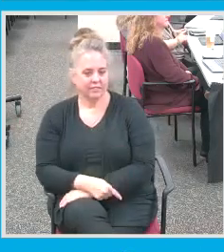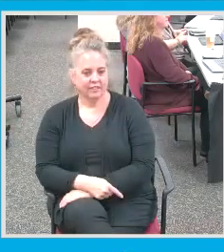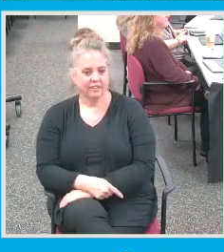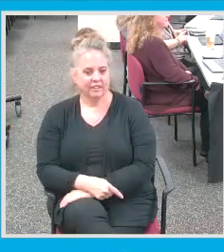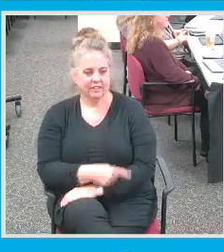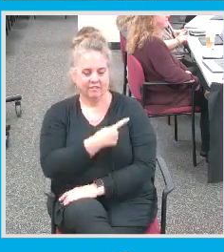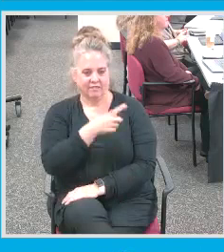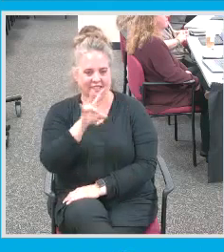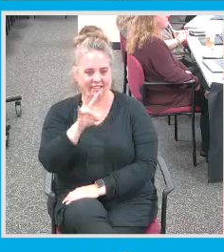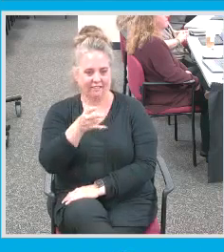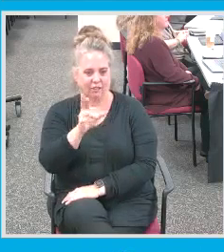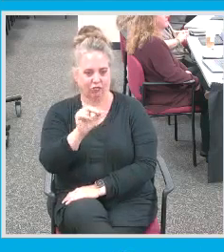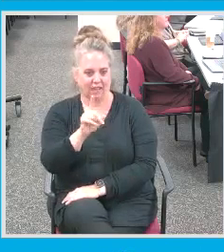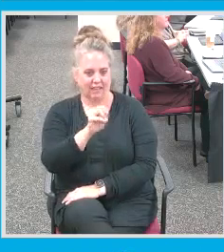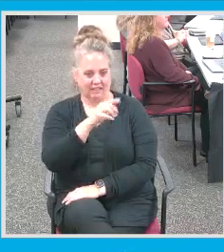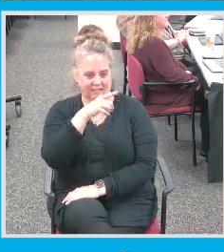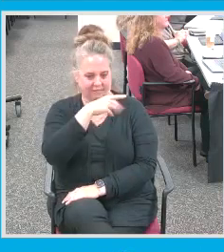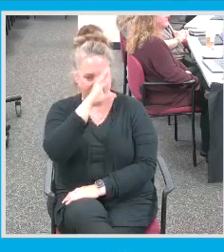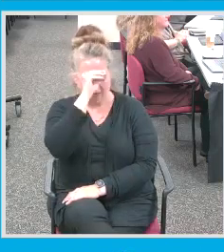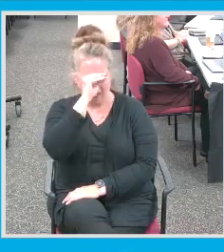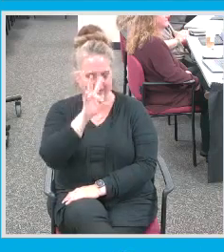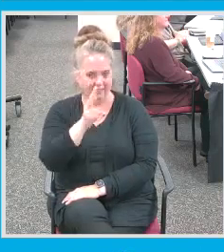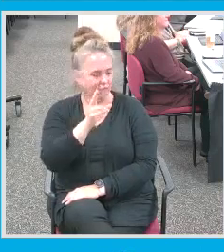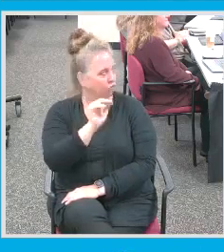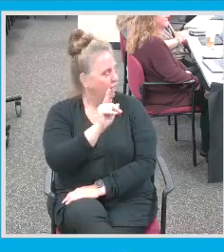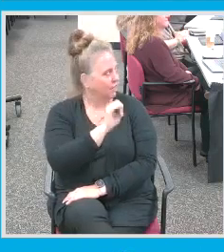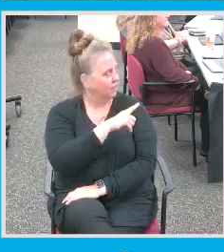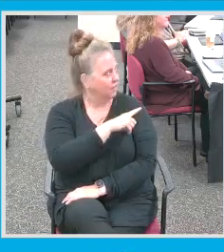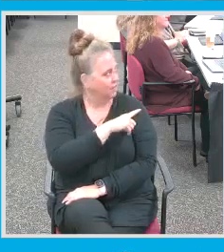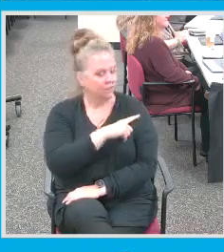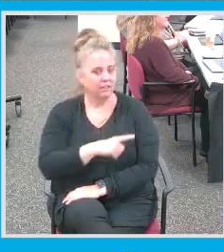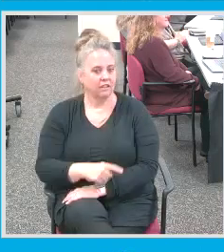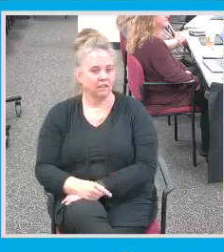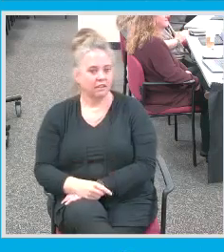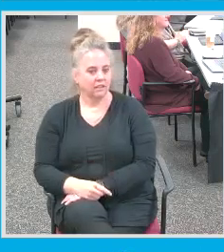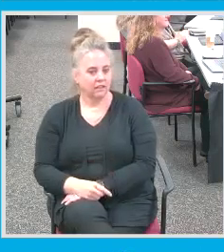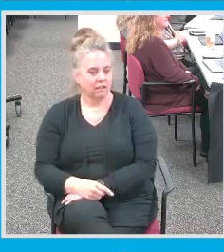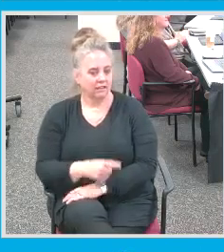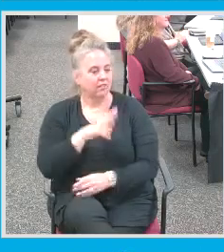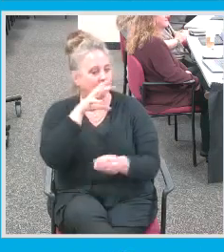and I the MSMS SWAT team.